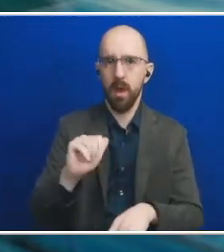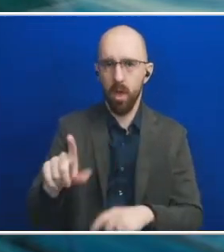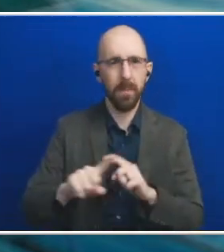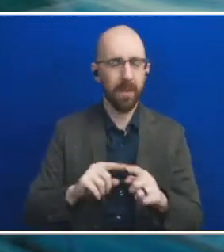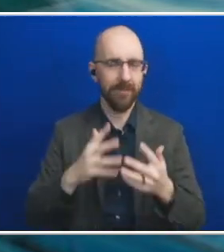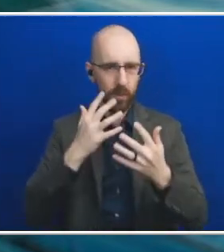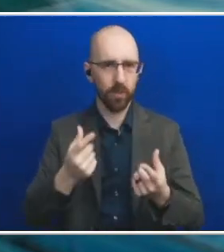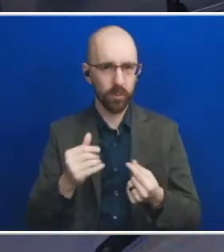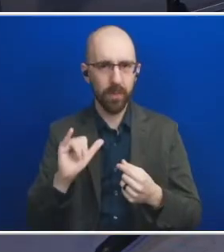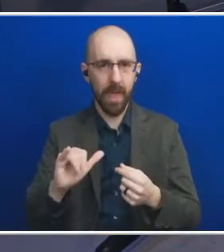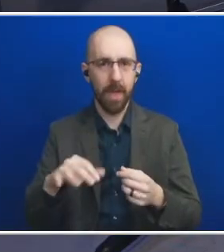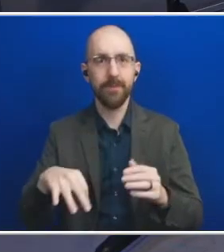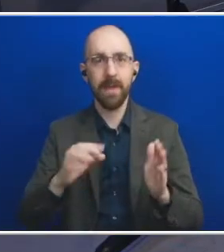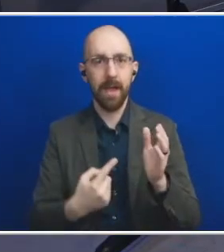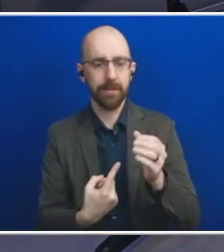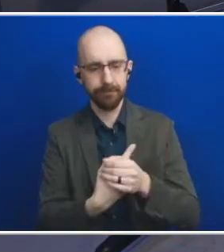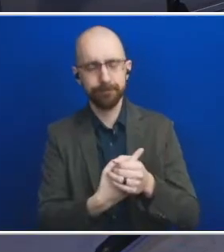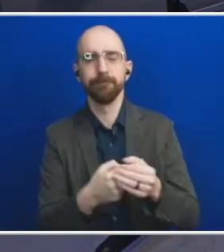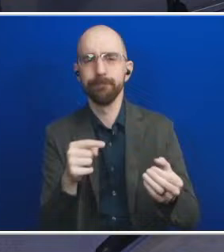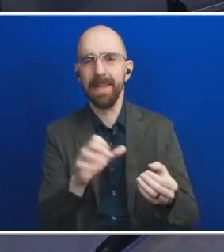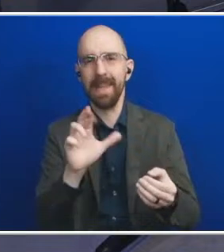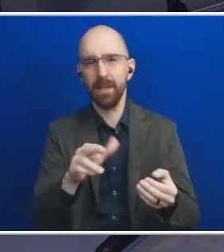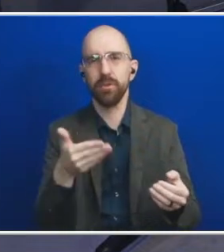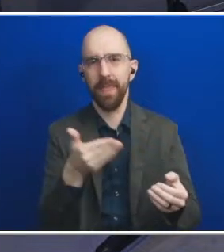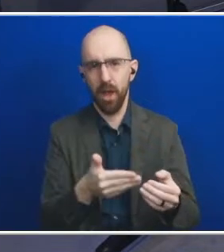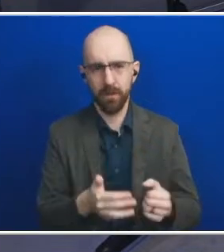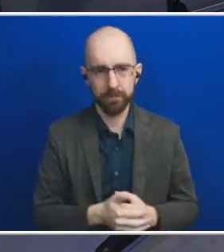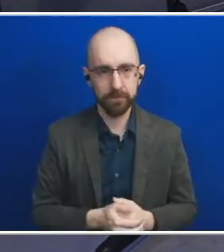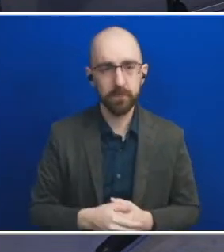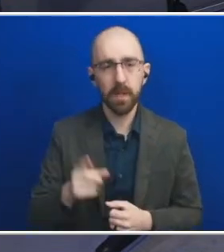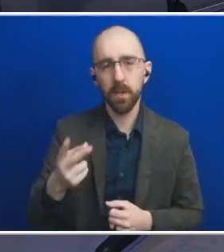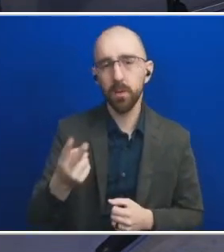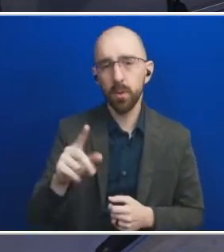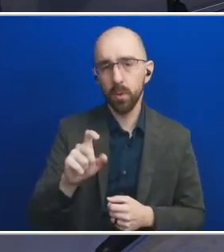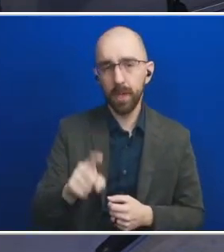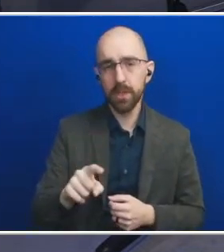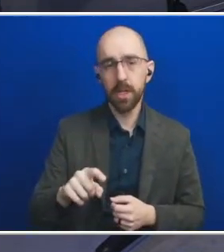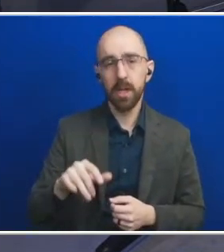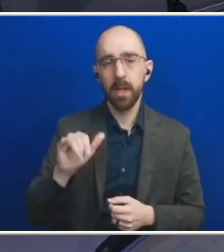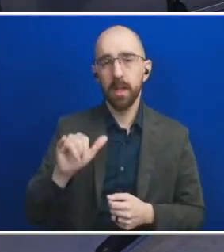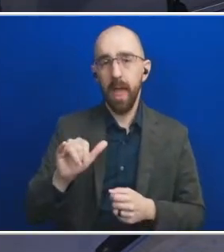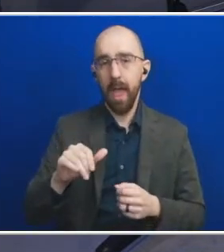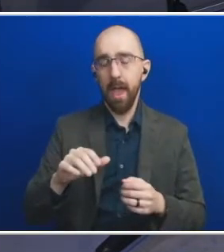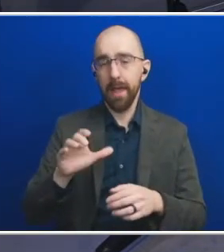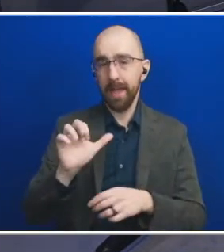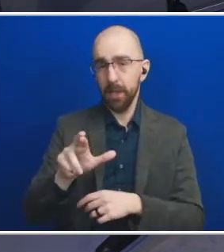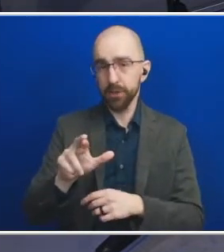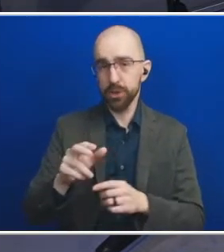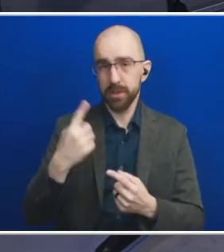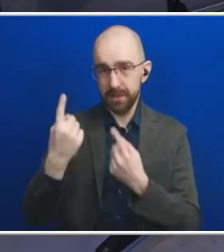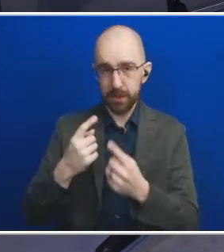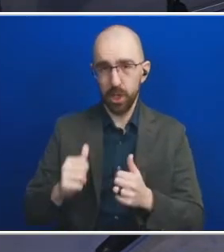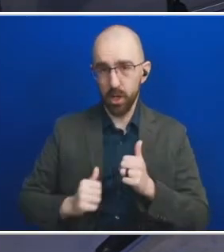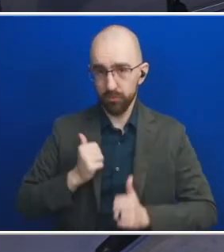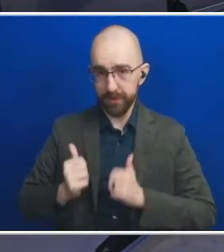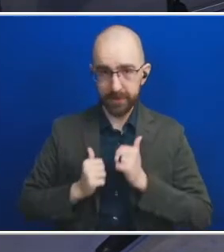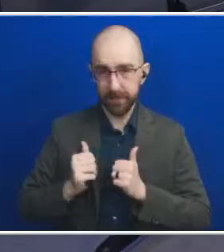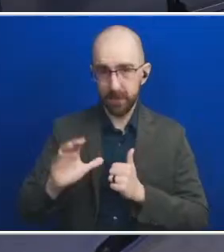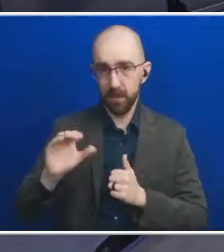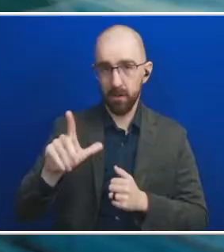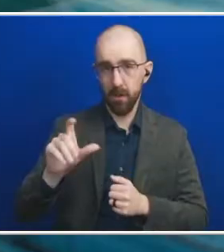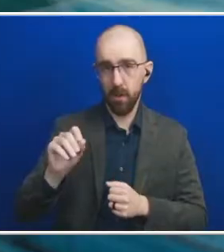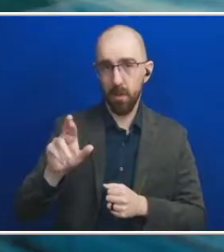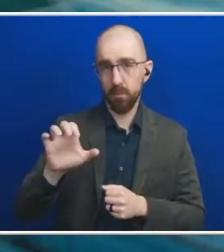cancer. Sarah has 2 questions. Is colorectal cancer considered aggressive, an aggressive cancer? That's a great question, and it's